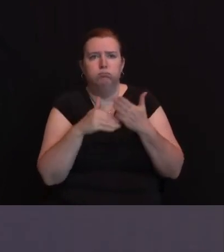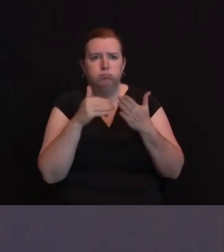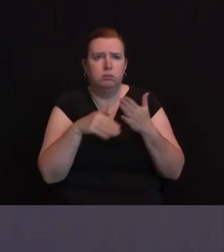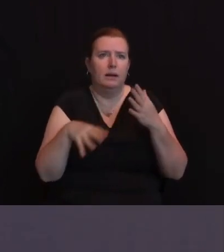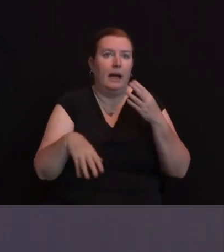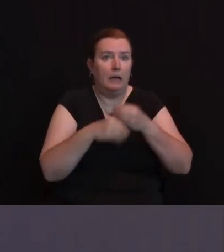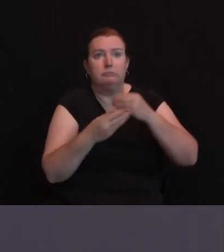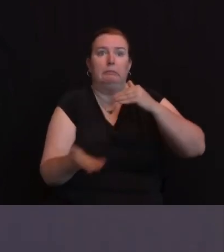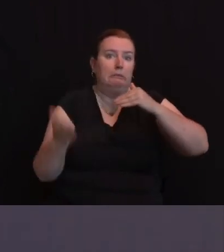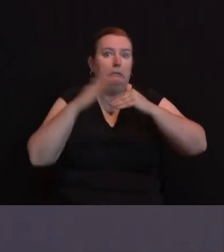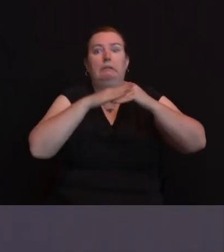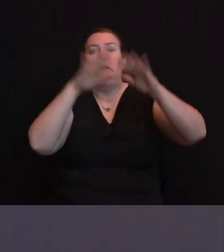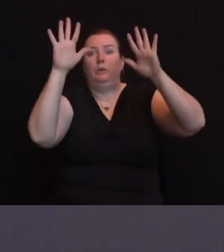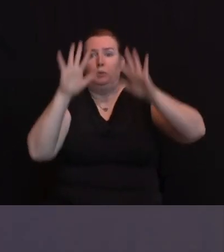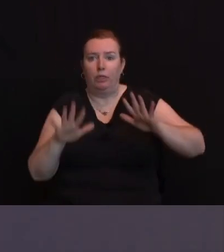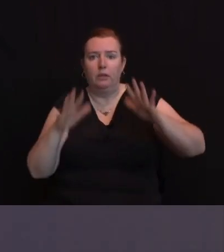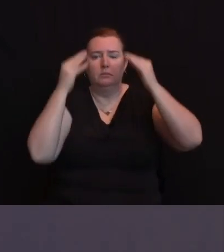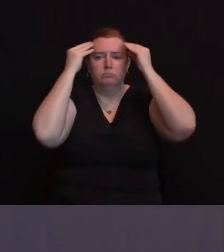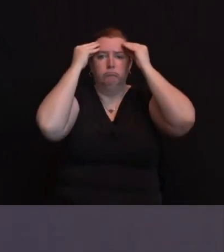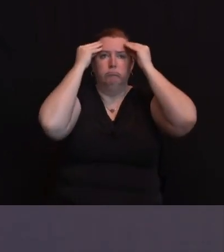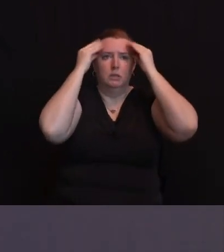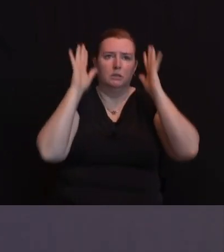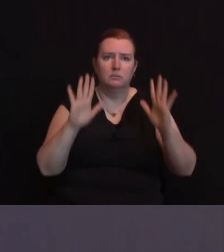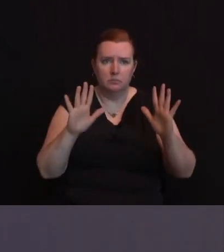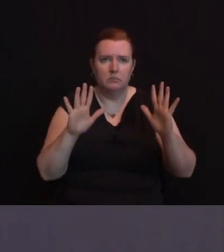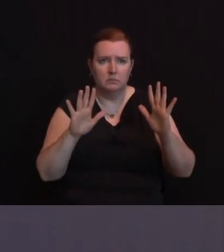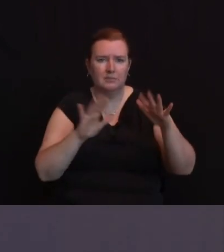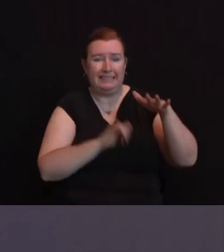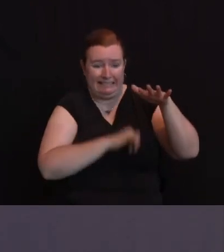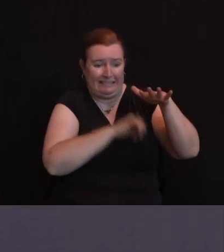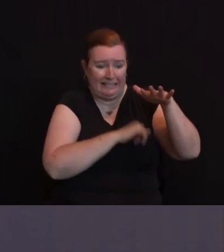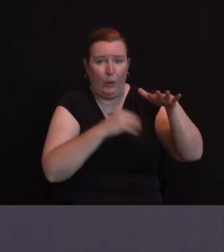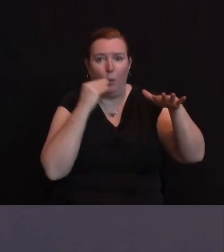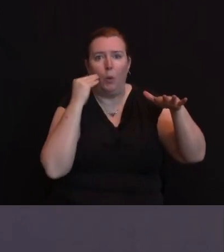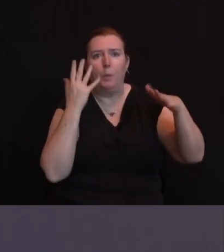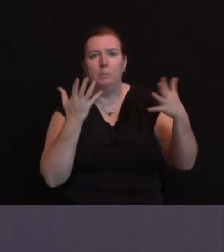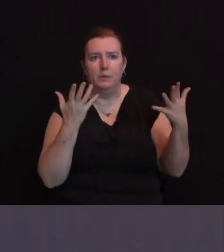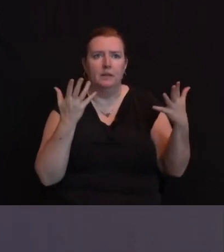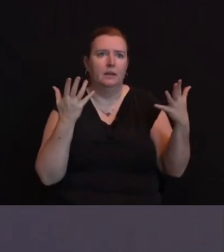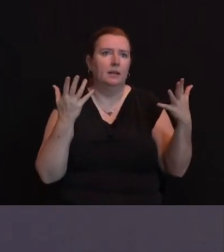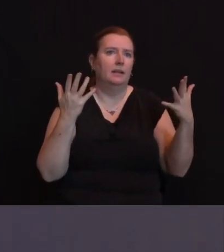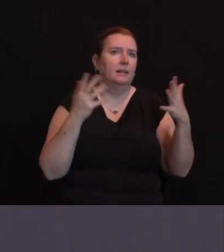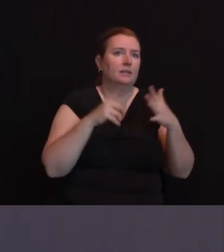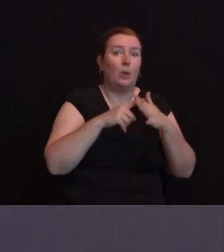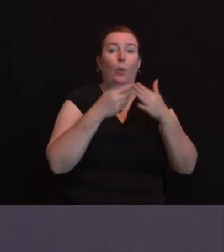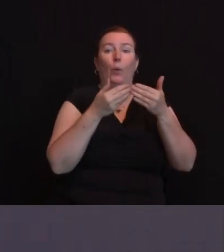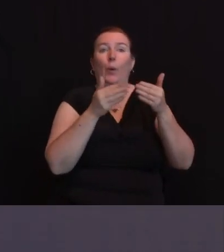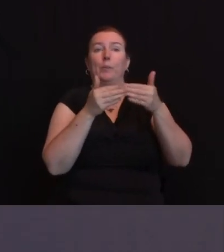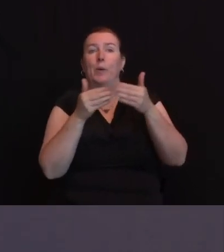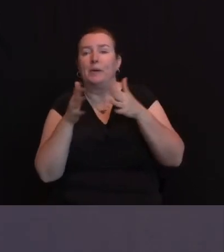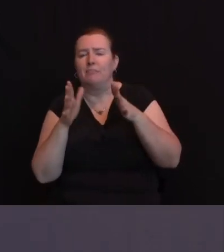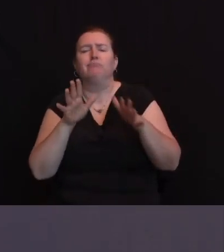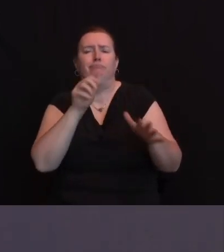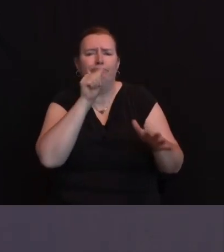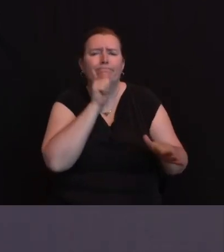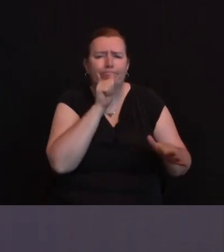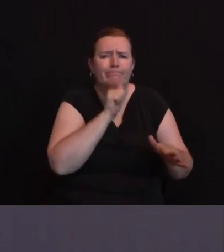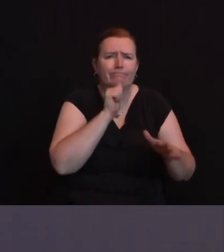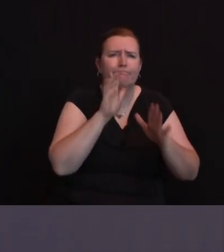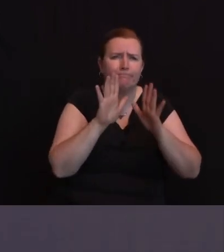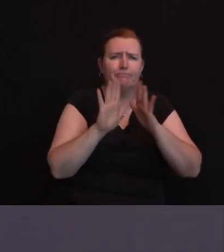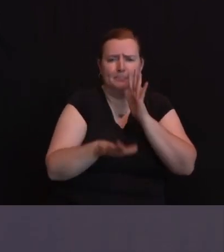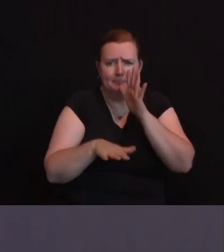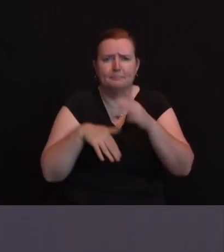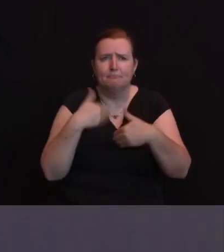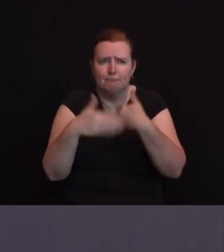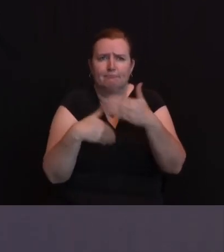that. Patience when you were staying at home. Patience as we've begun to open up the state. And you're looking for more guidance